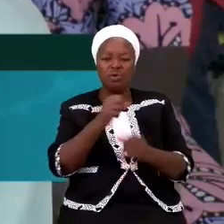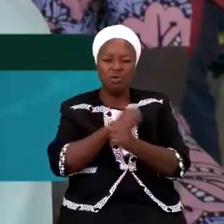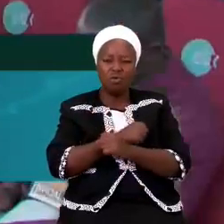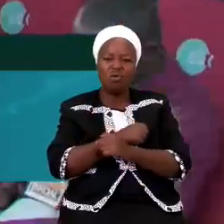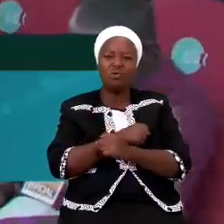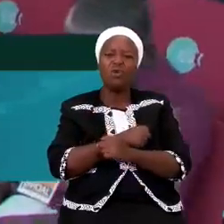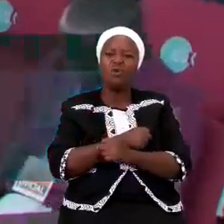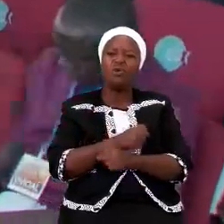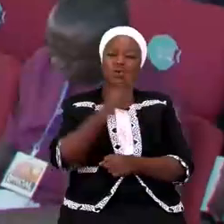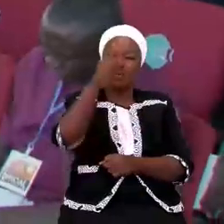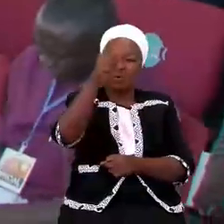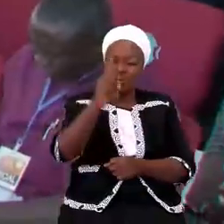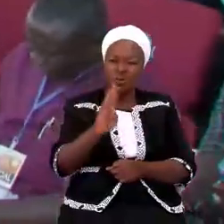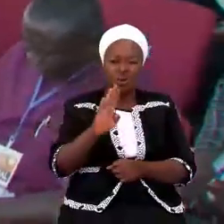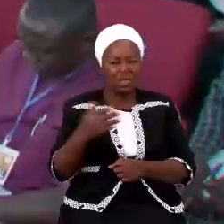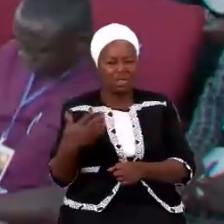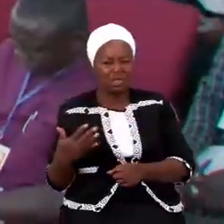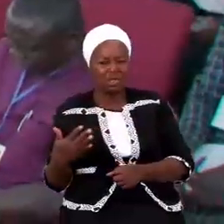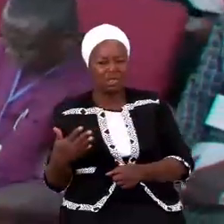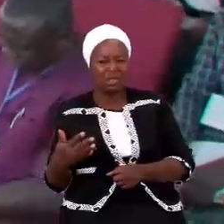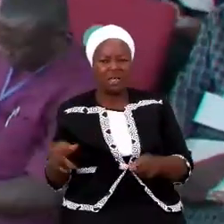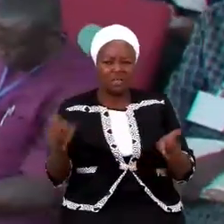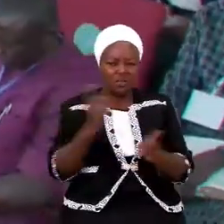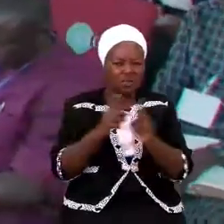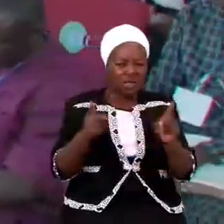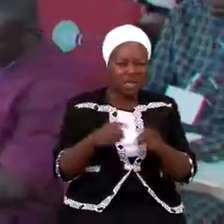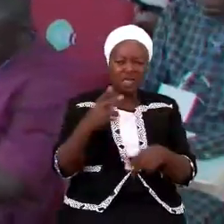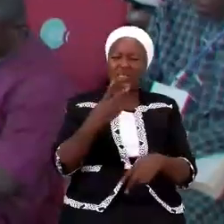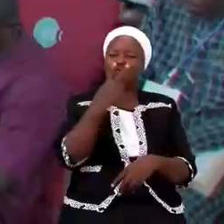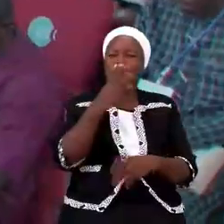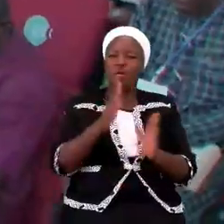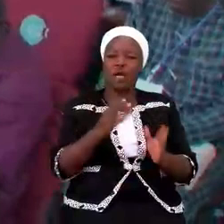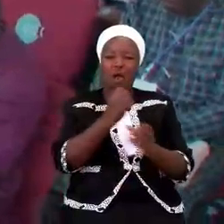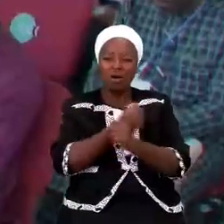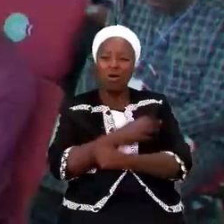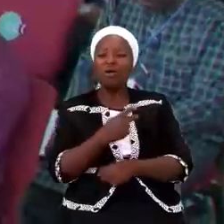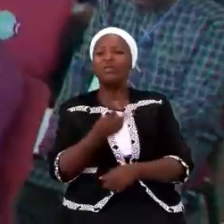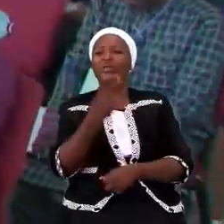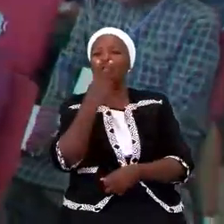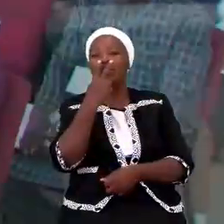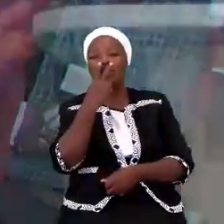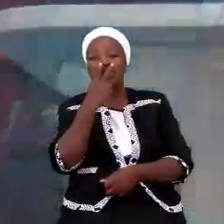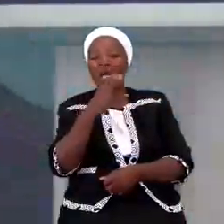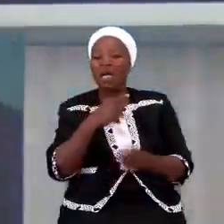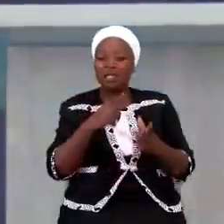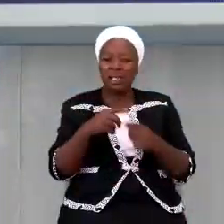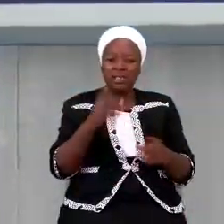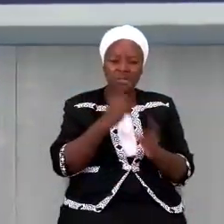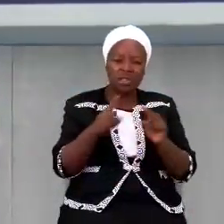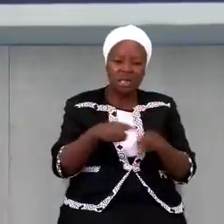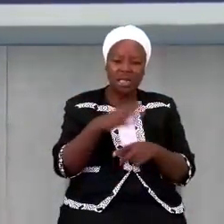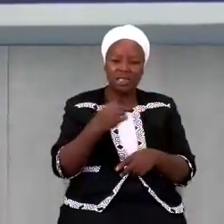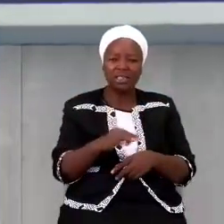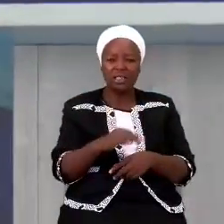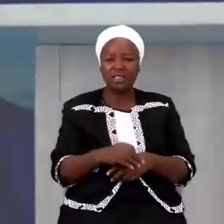packet of cigarettes, like the wayward man loved the strange woman, like the wayward